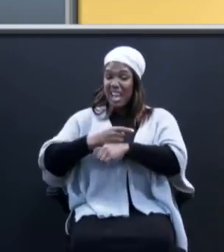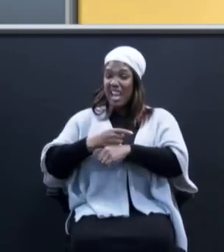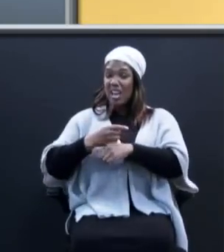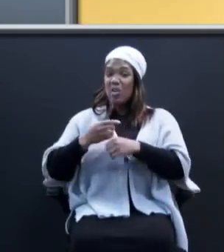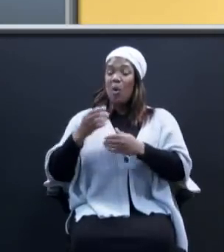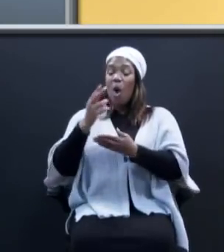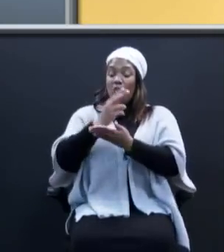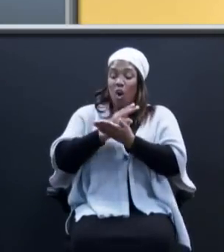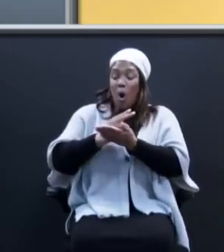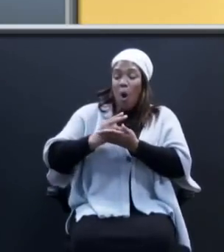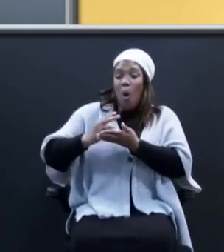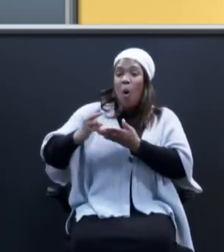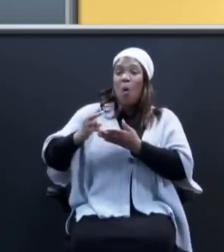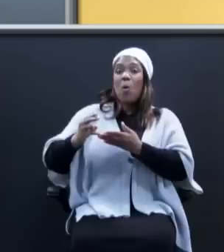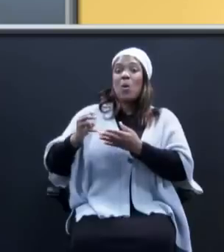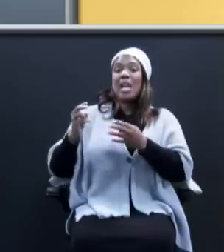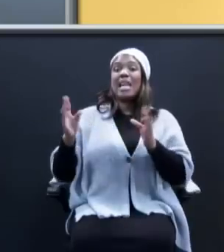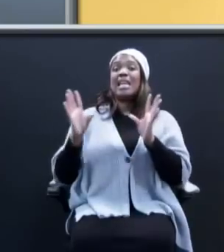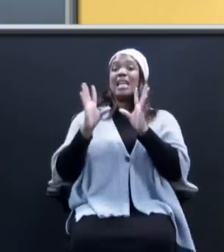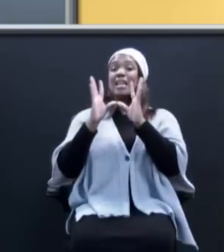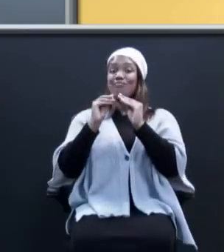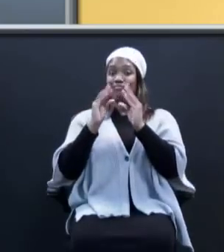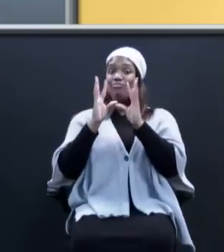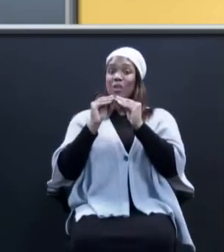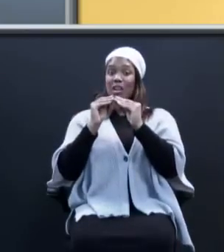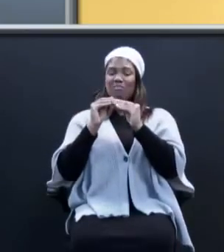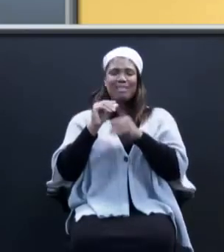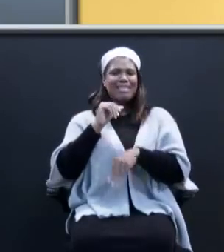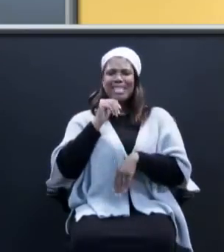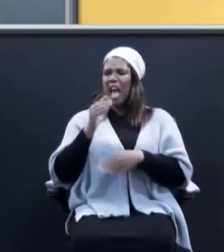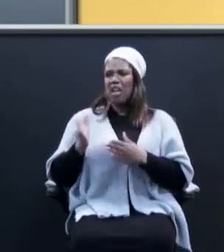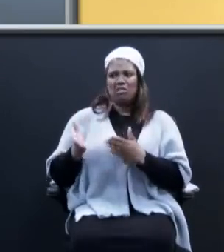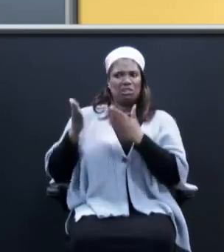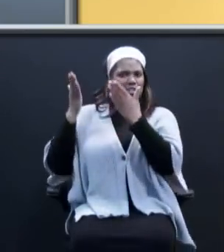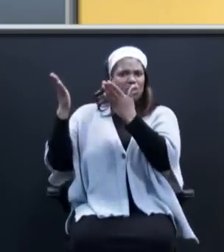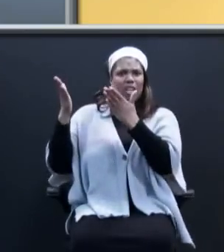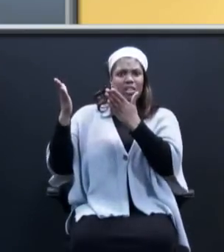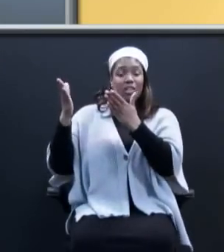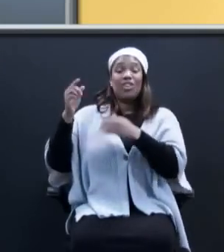is a commandment to have a holy convocation. This is not a suggestion.